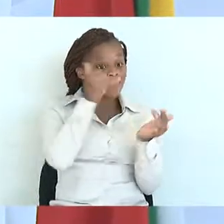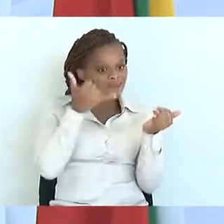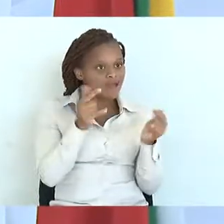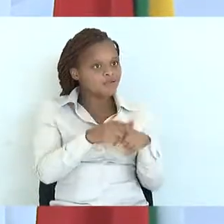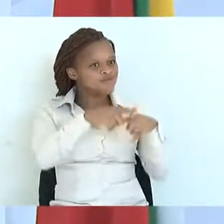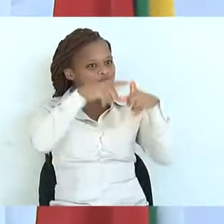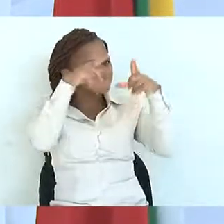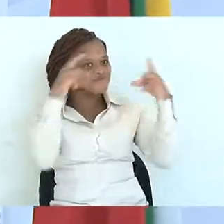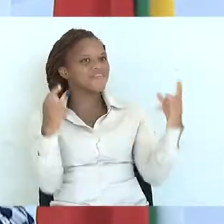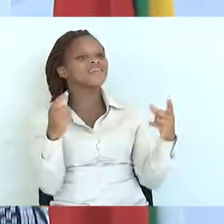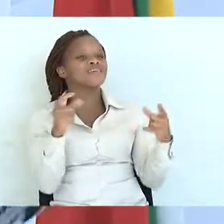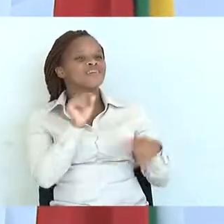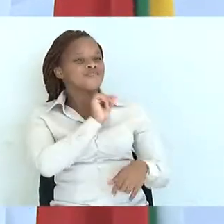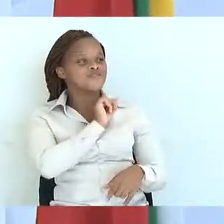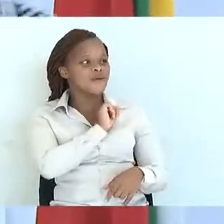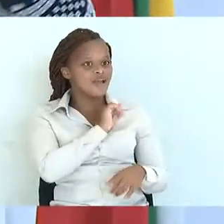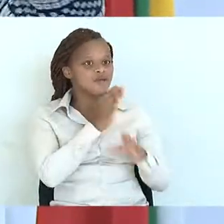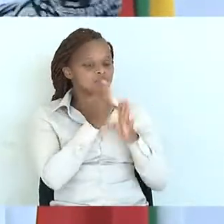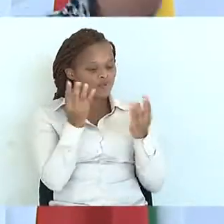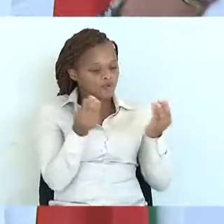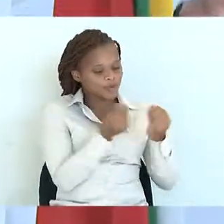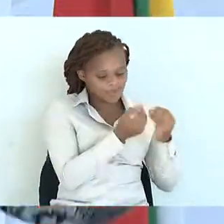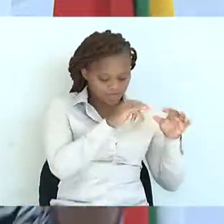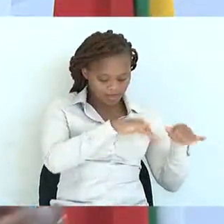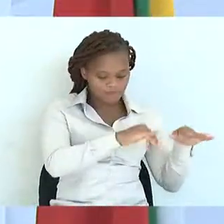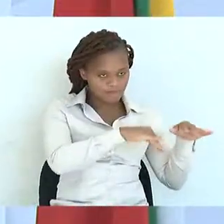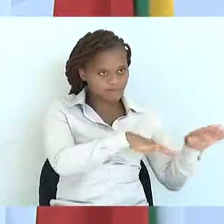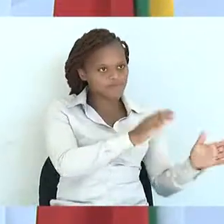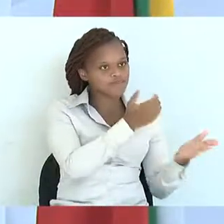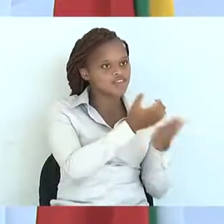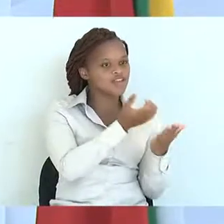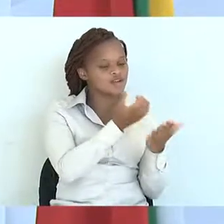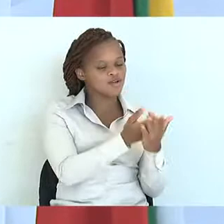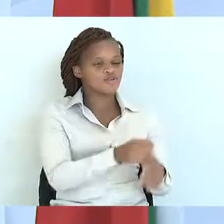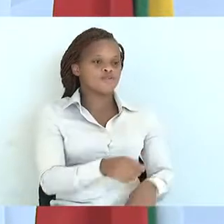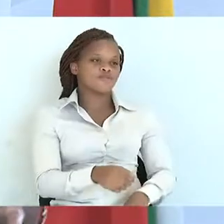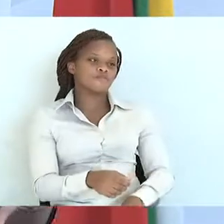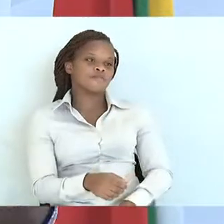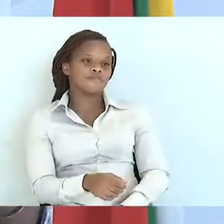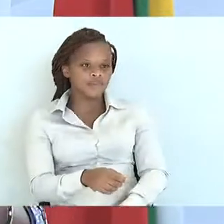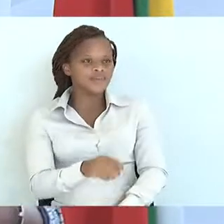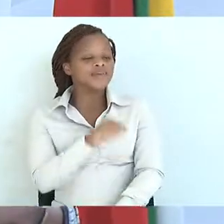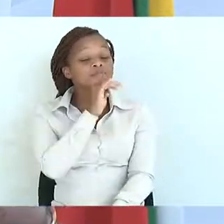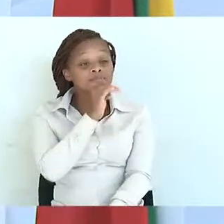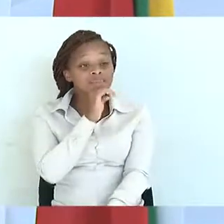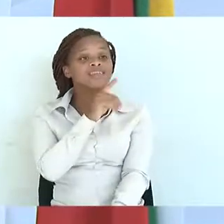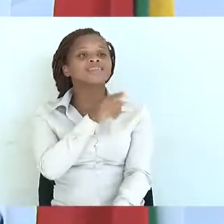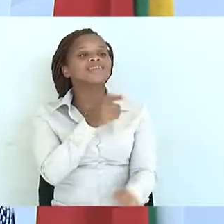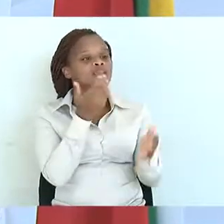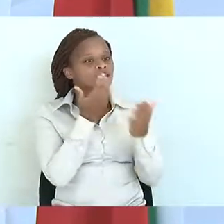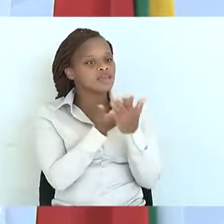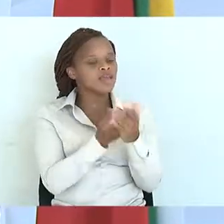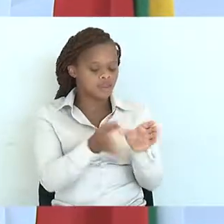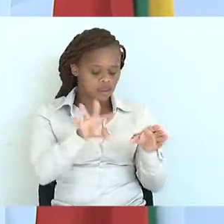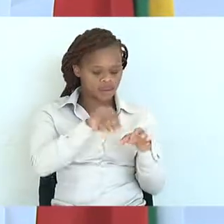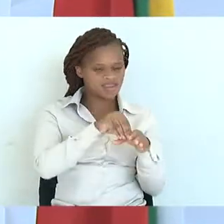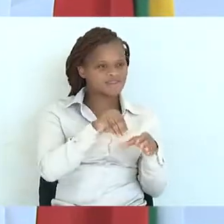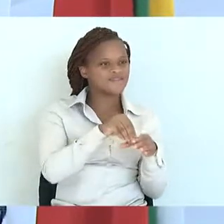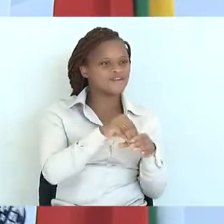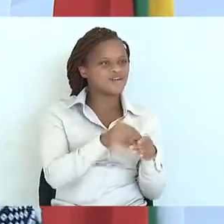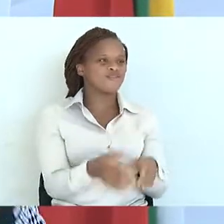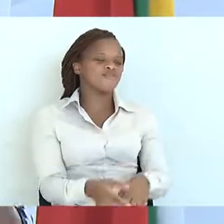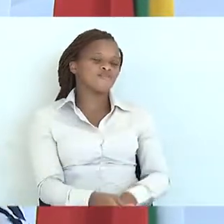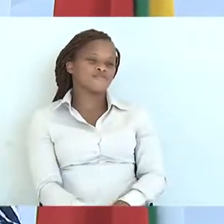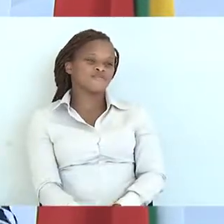big under oceans economy ukuthi kuzo exportwa nazonke lezo zinto lezo. So finally also nizi groupeni